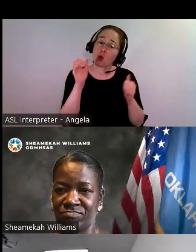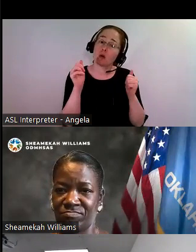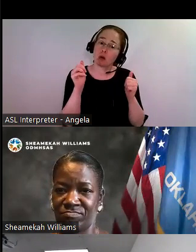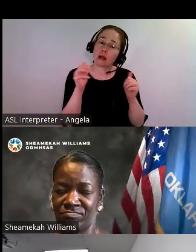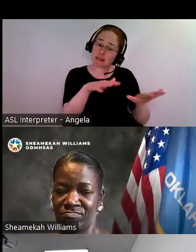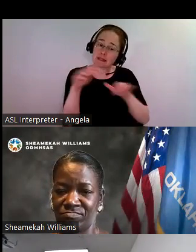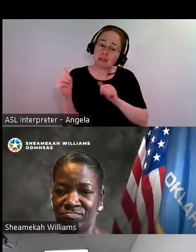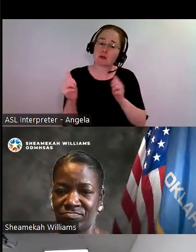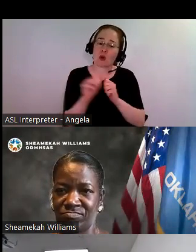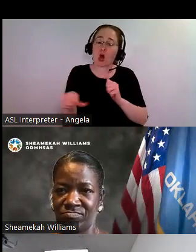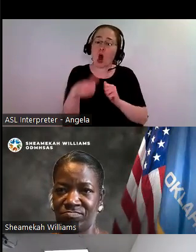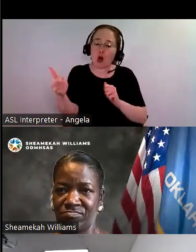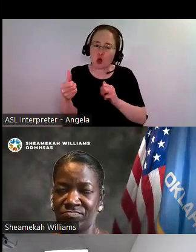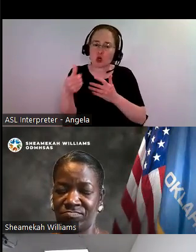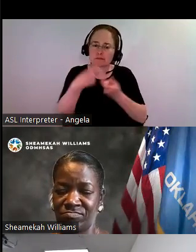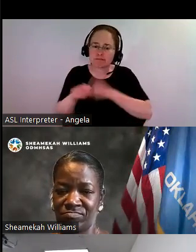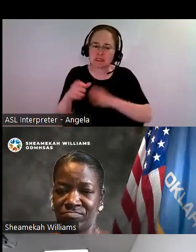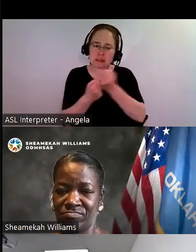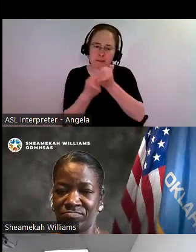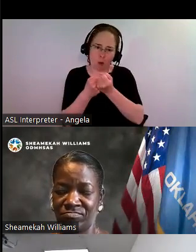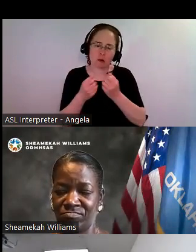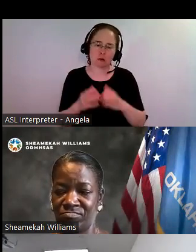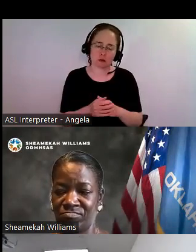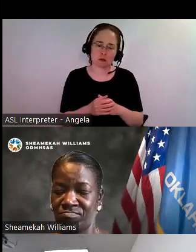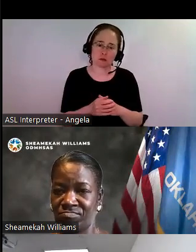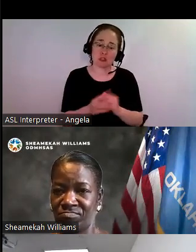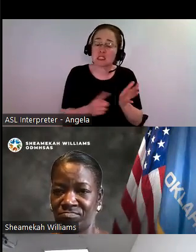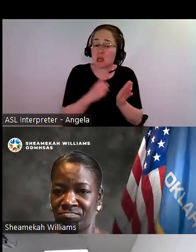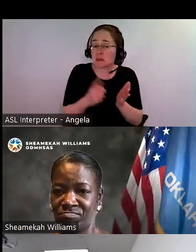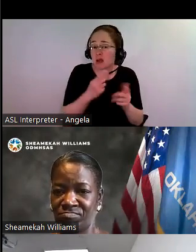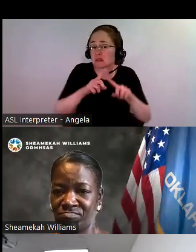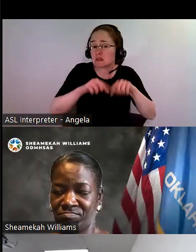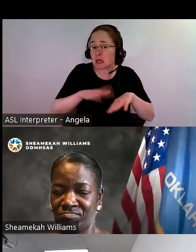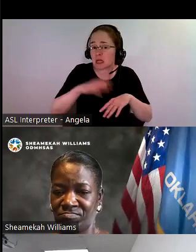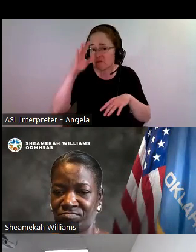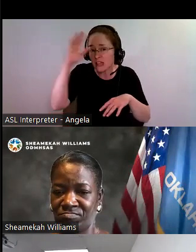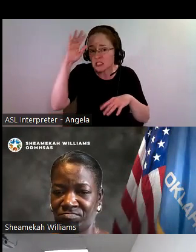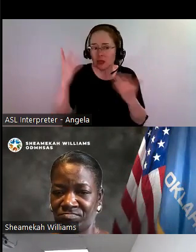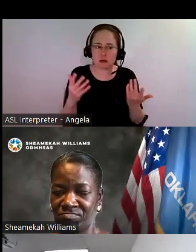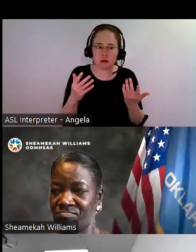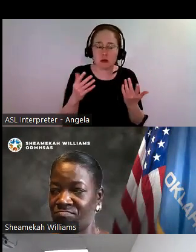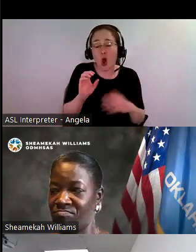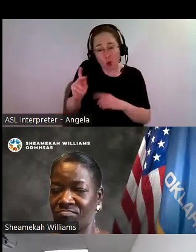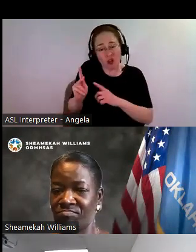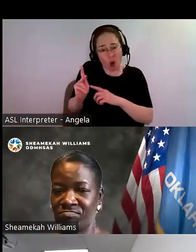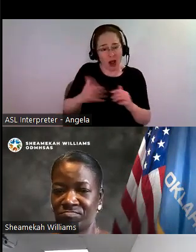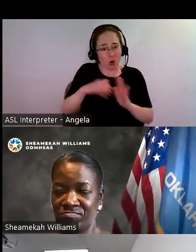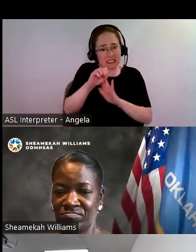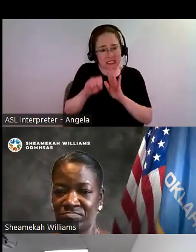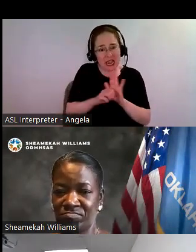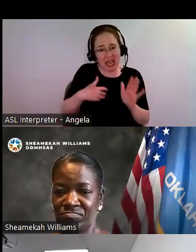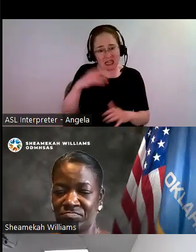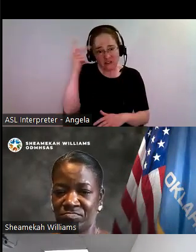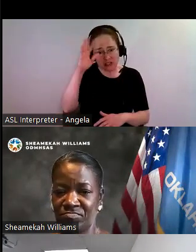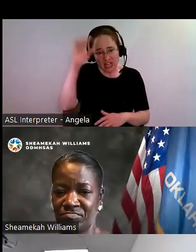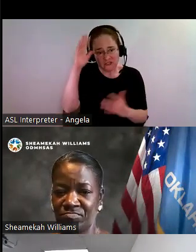with that other support. So sometimes we're talking philosophy. We're talking about Oklahoma. Oklahoma's a state having a philosophy